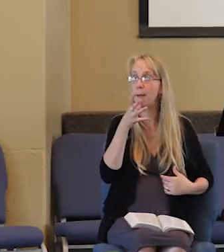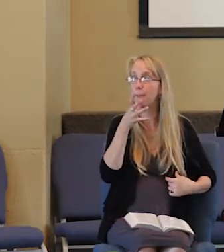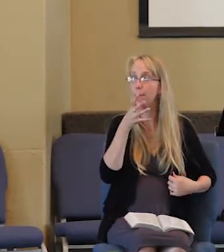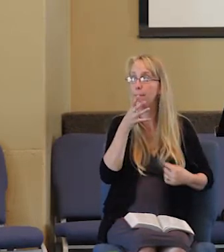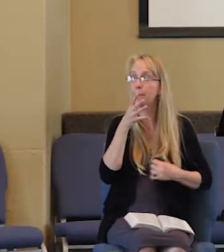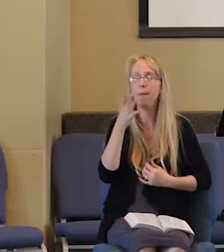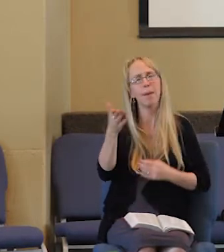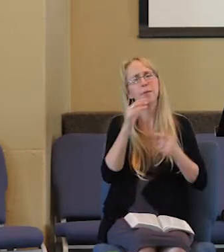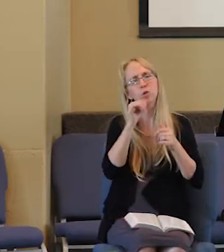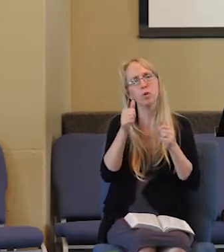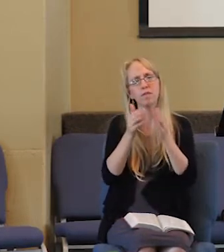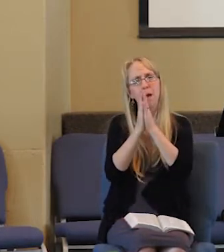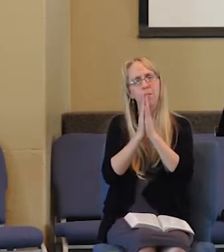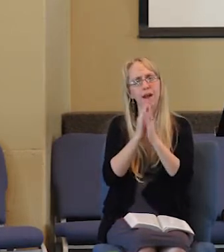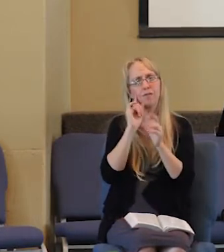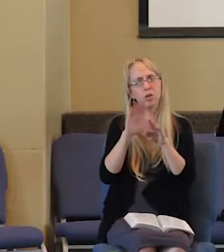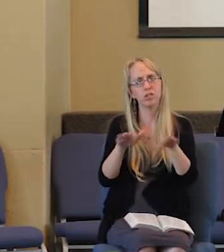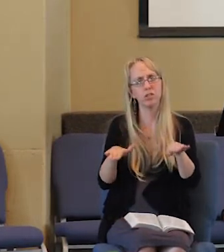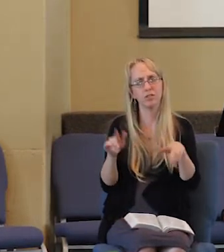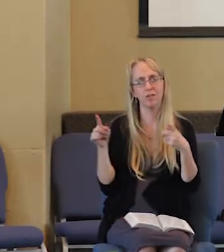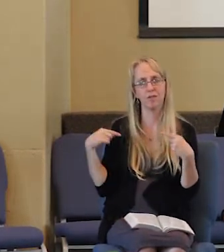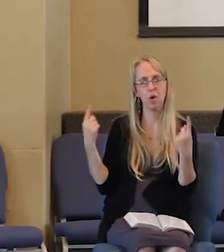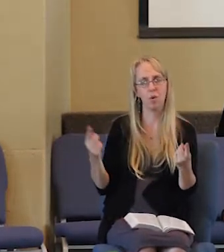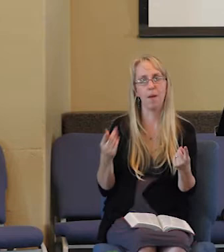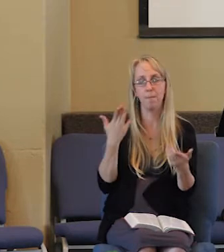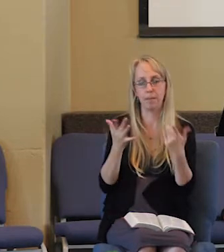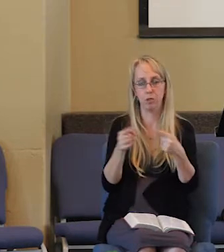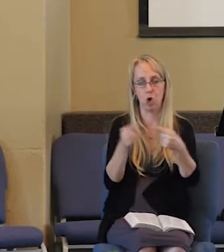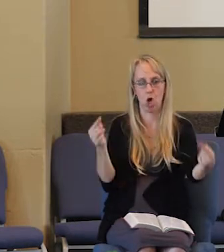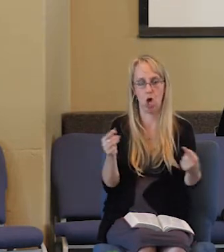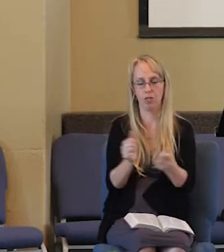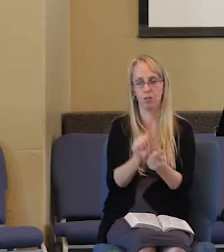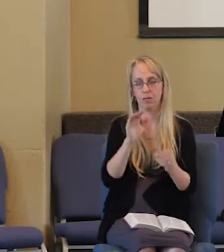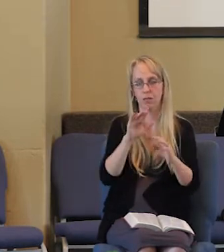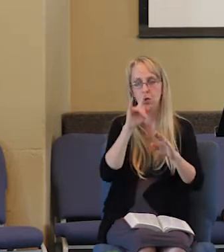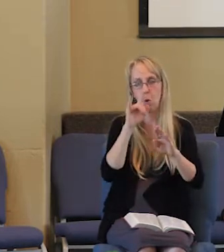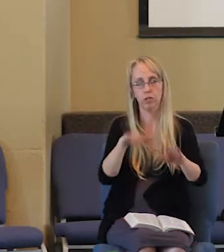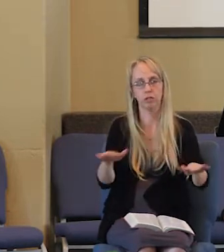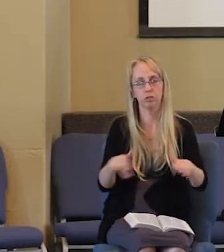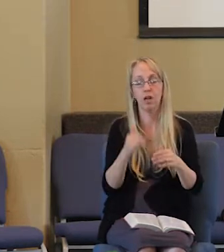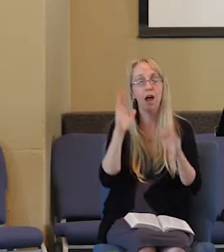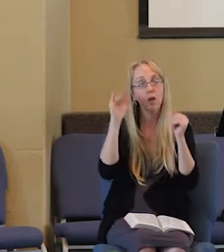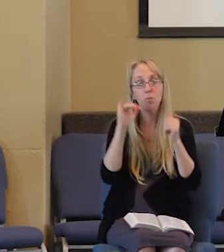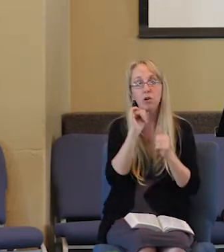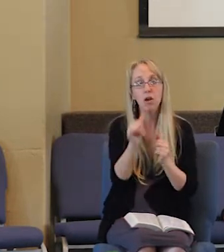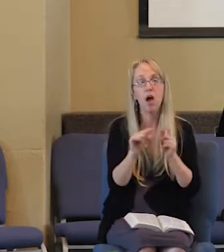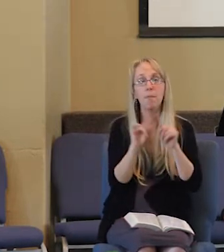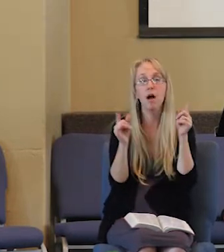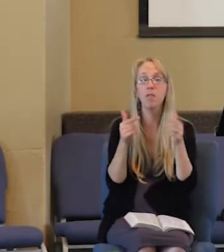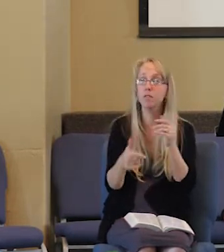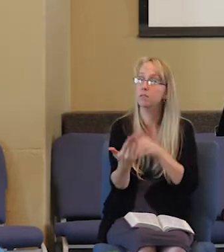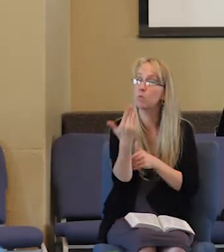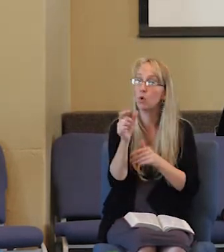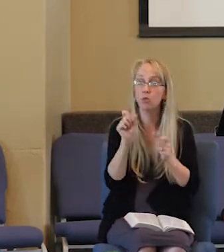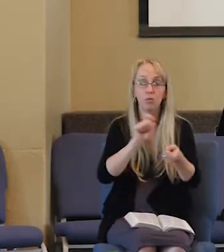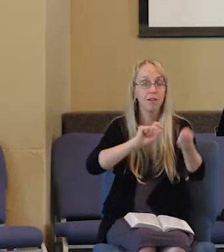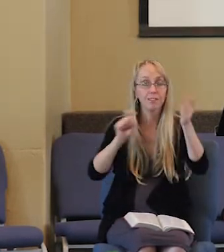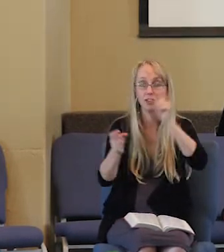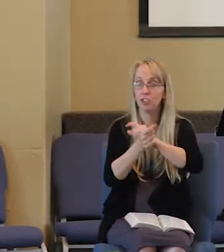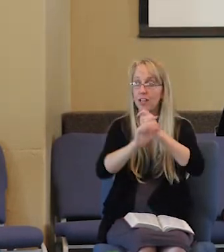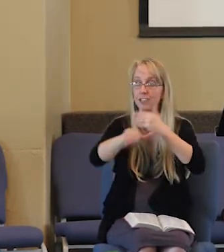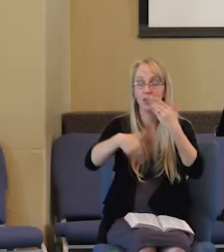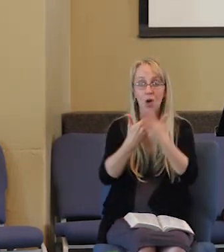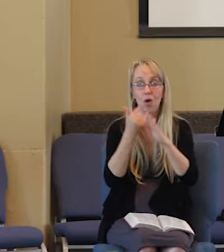while. Maybe you're at odds with your kids. I hope and pray you're not. But this morning, you can change all of that.